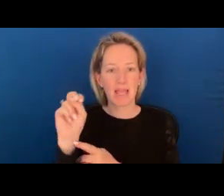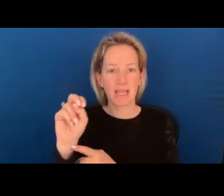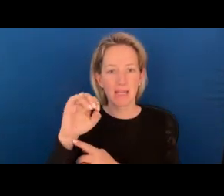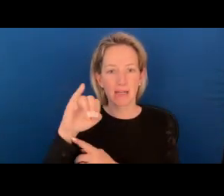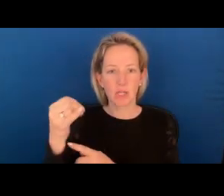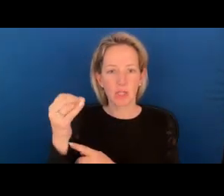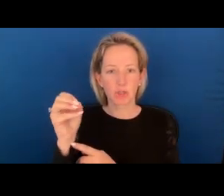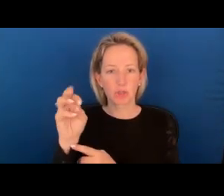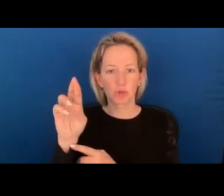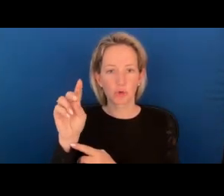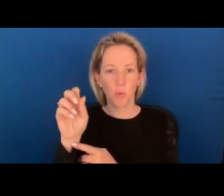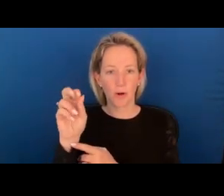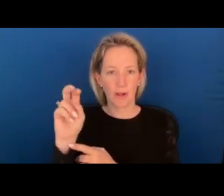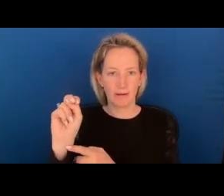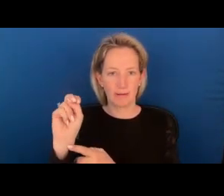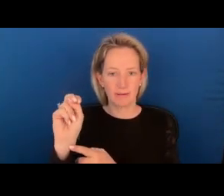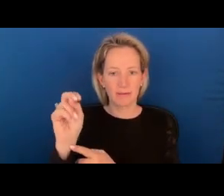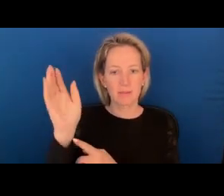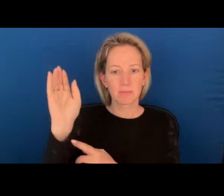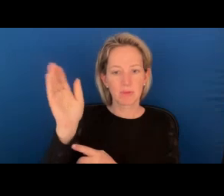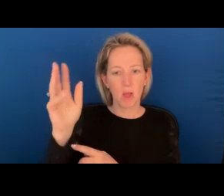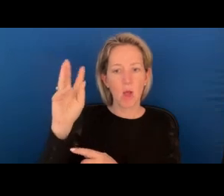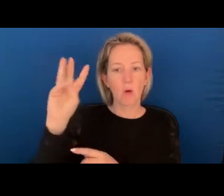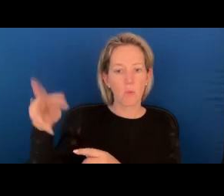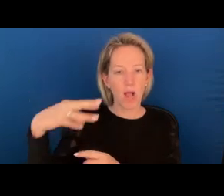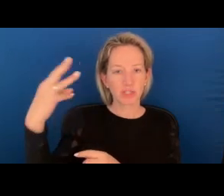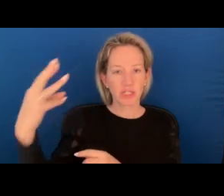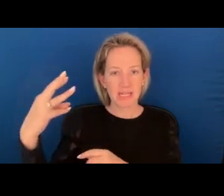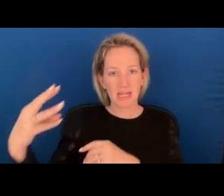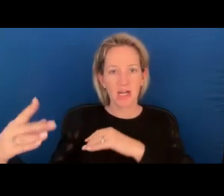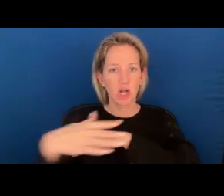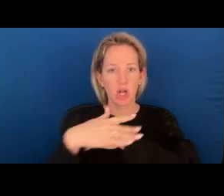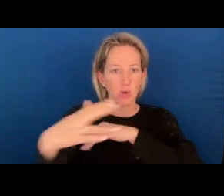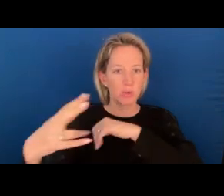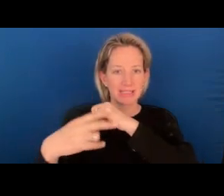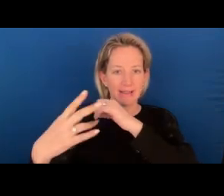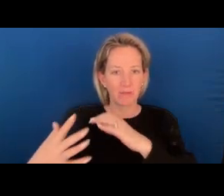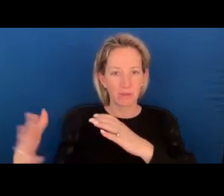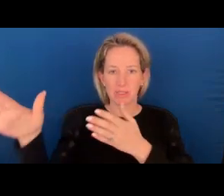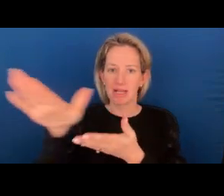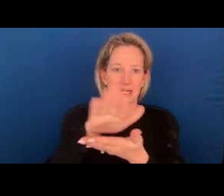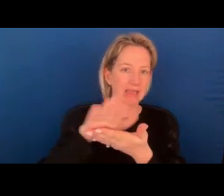Juran presenting Washington CoastSavers Clean Coast Quest.